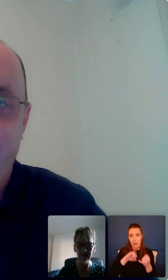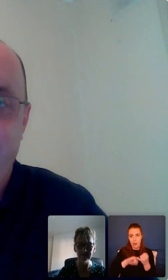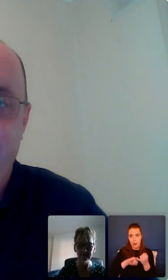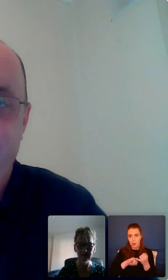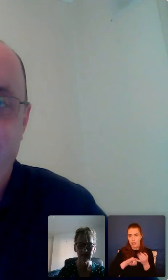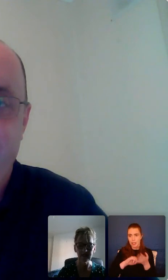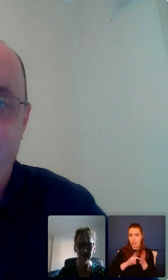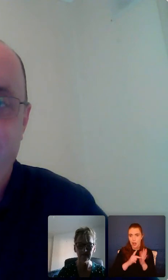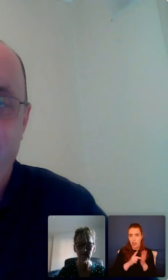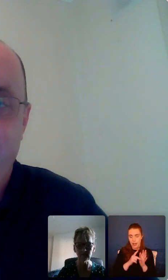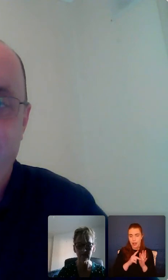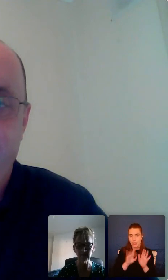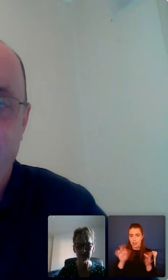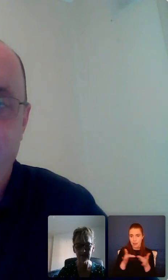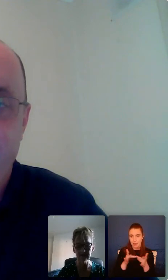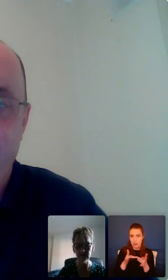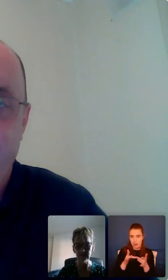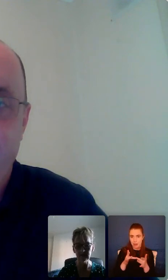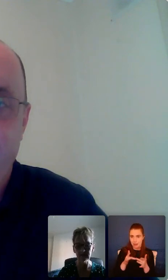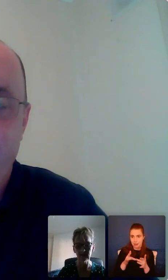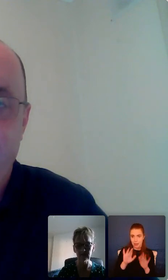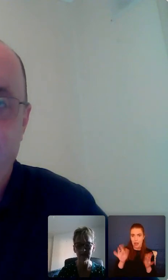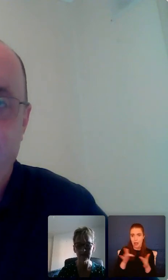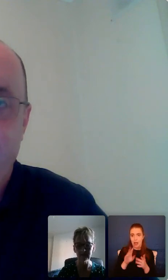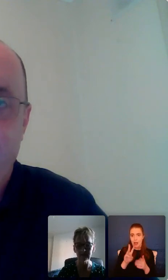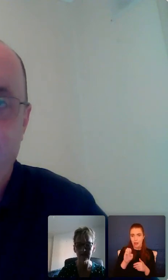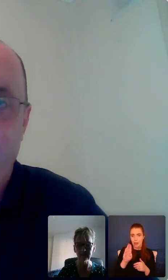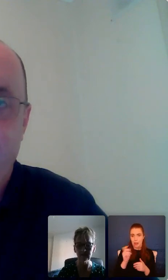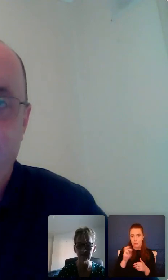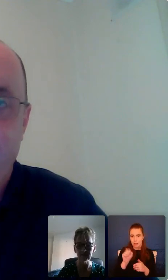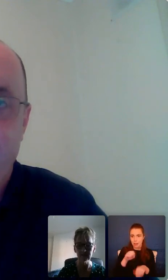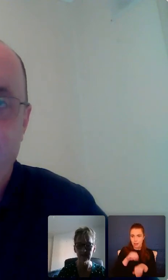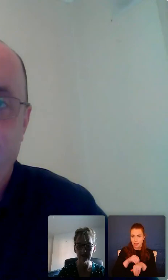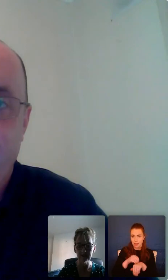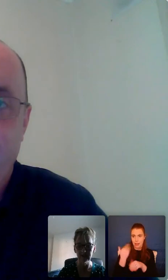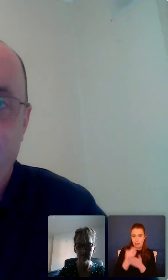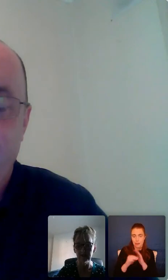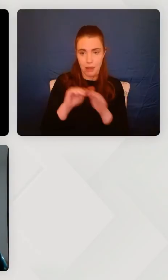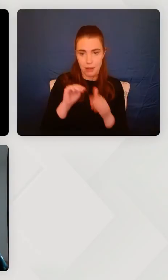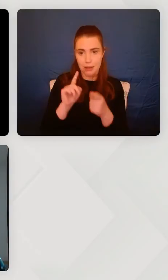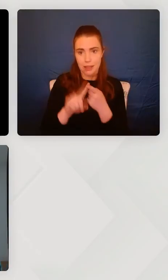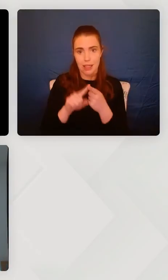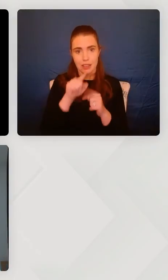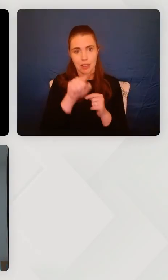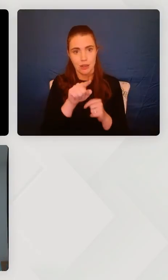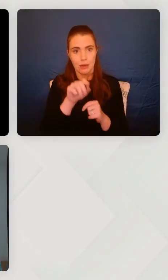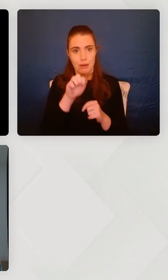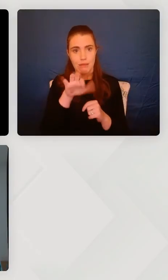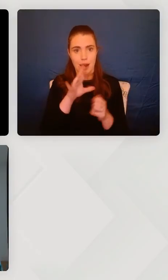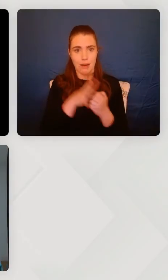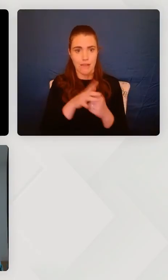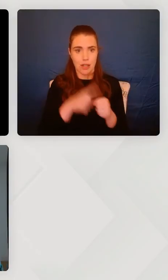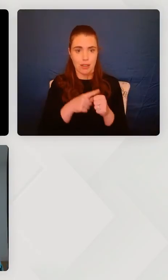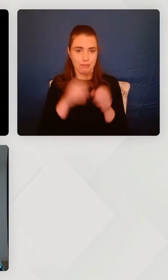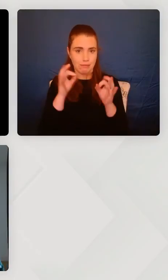over the last number of months and has moderated all the questions. Claire's from JIGSA. And to yourself, Mark, for another excellent delivery.